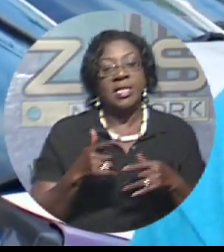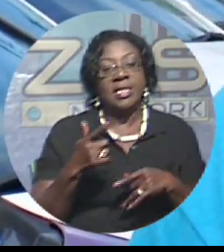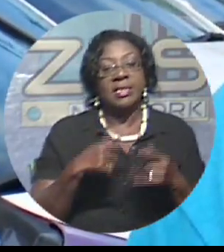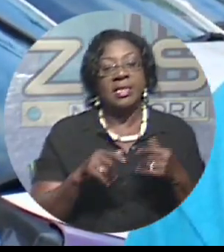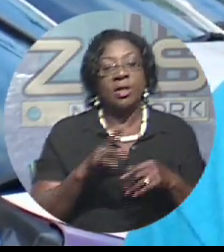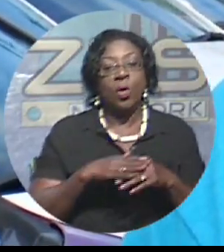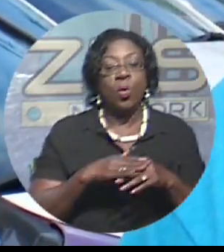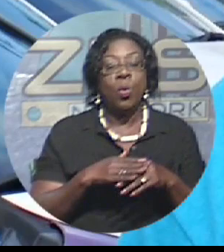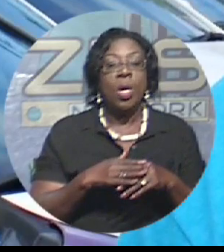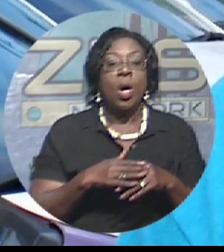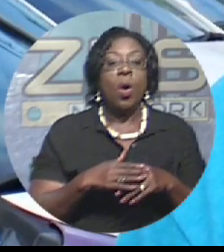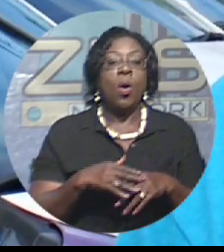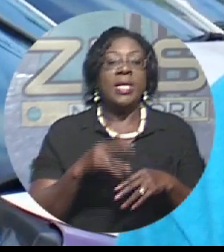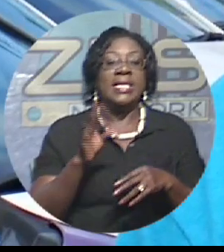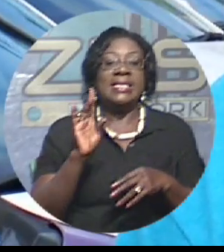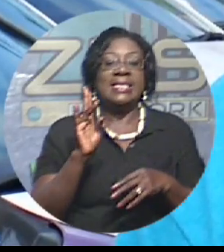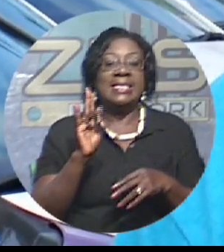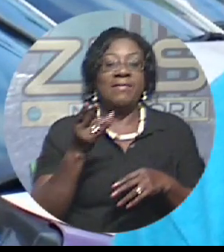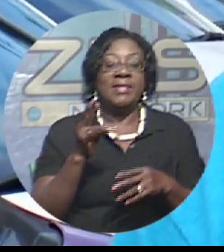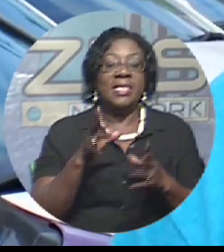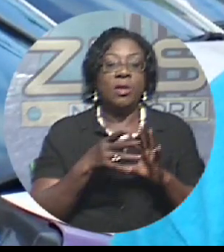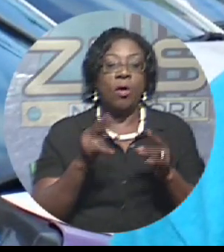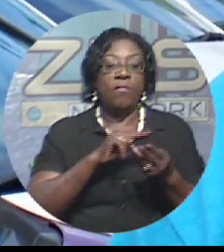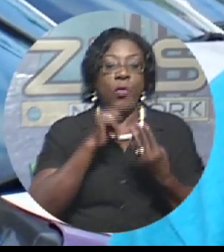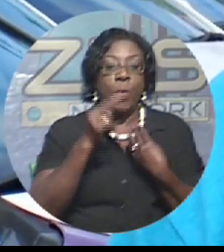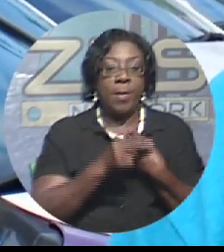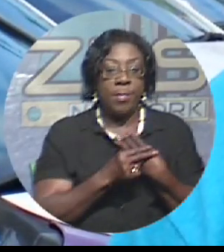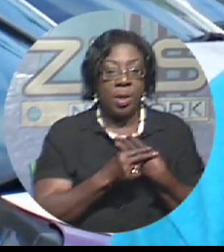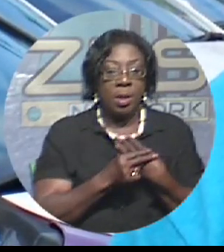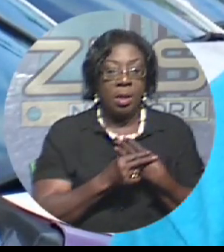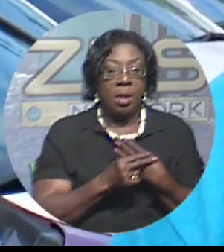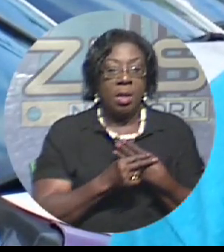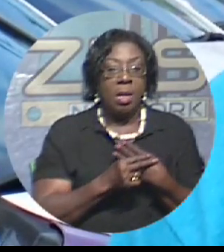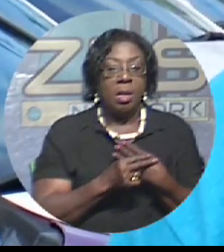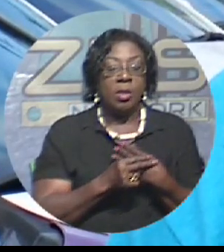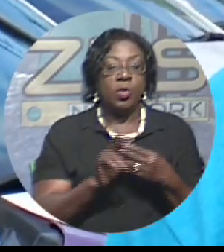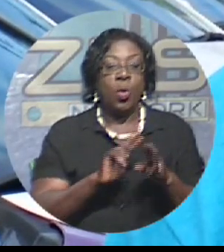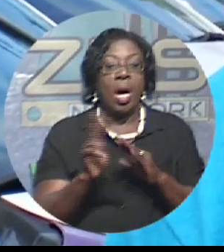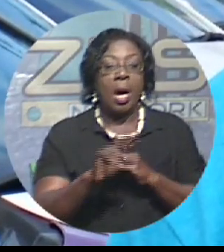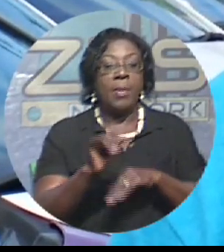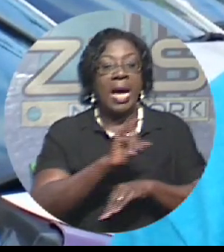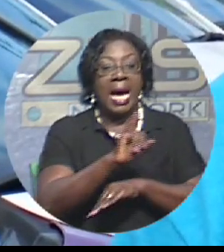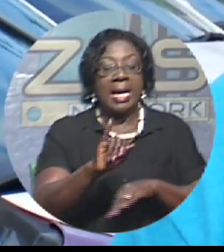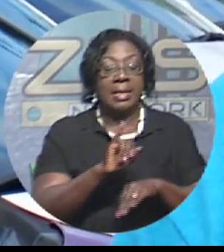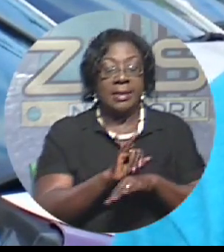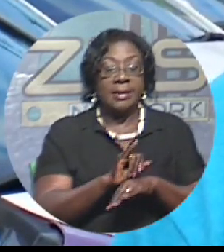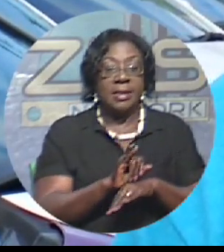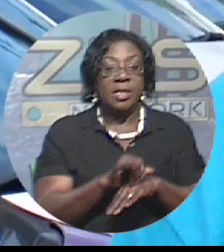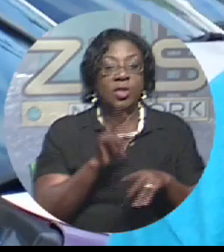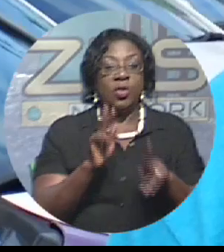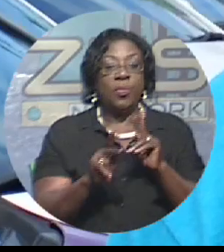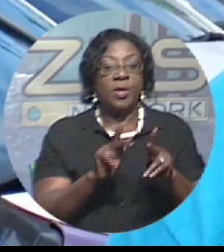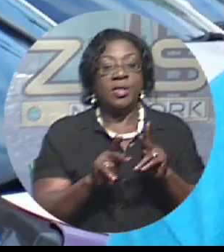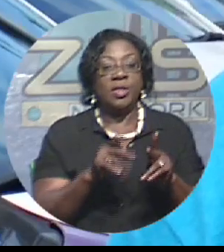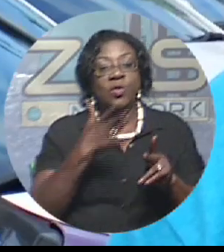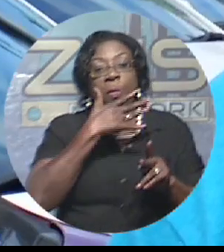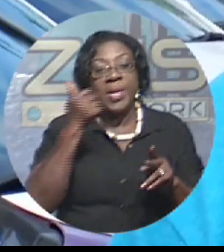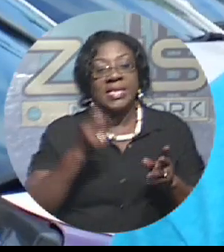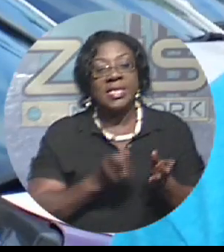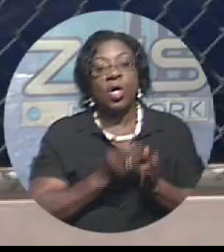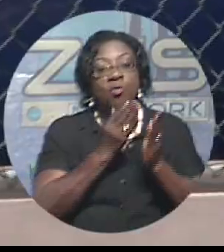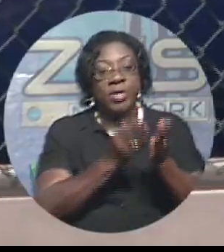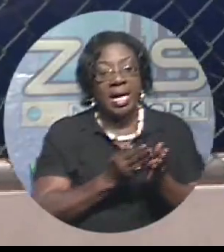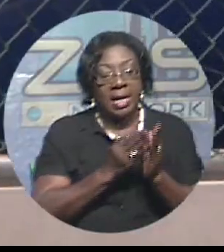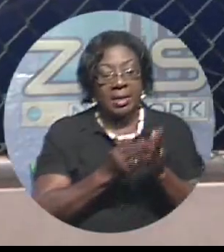November. They will be doing a homecoming for the 17th to the 20th. So persons who missed the regatta can still